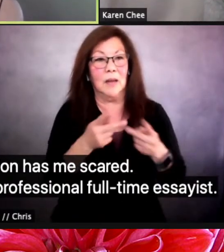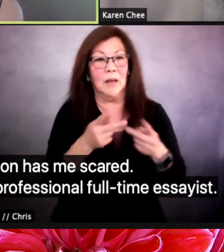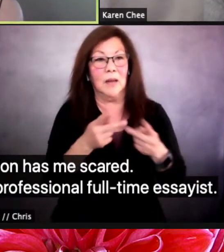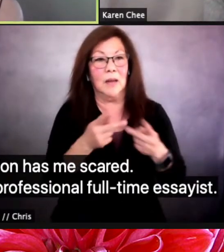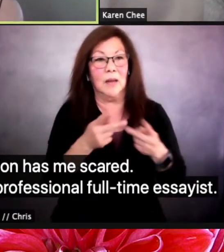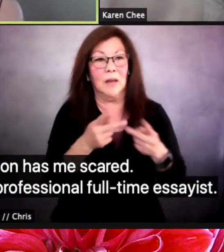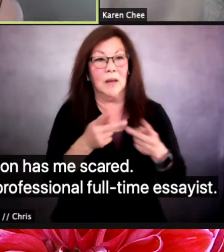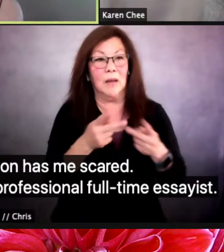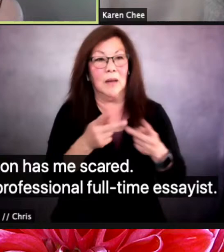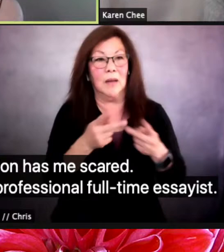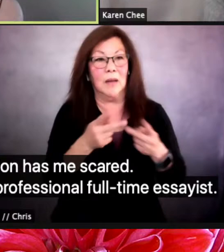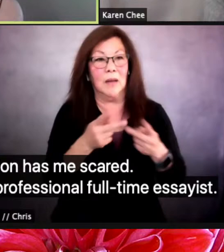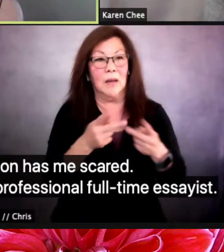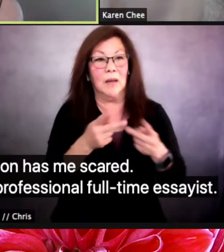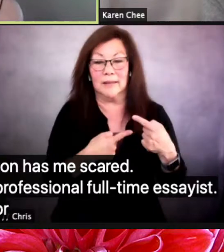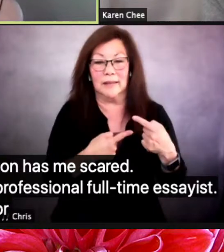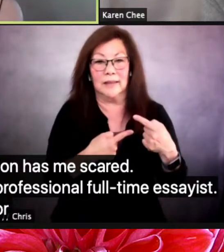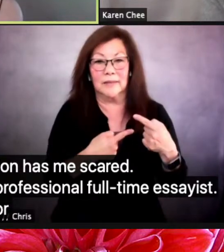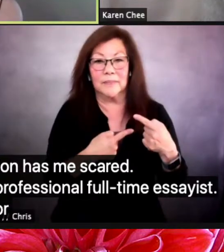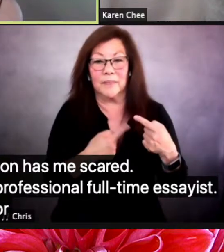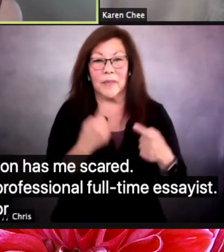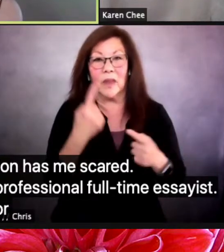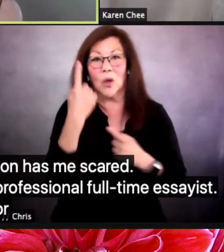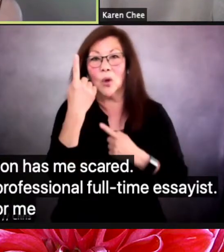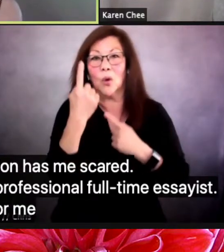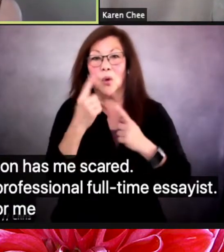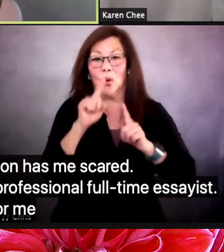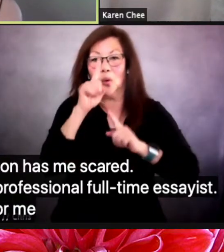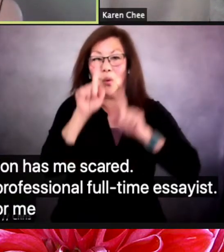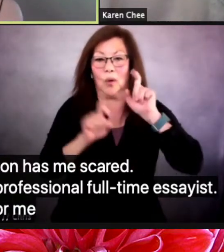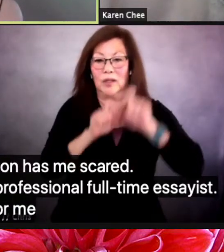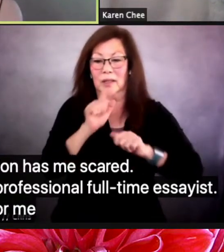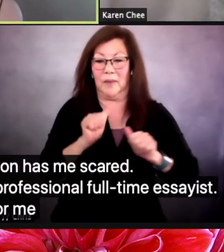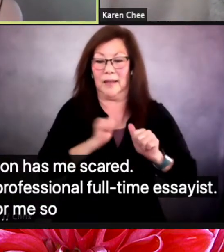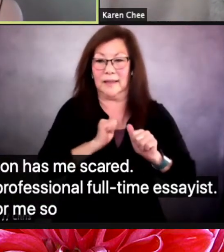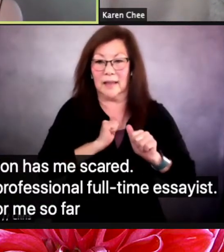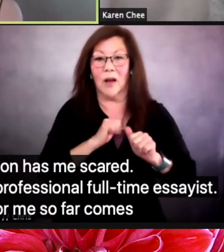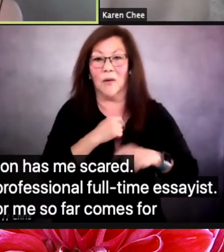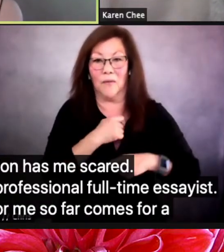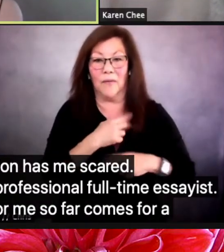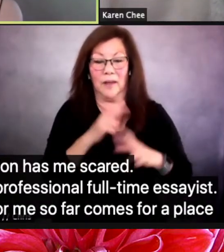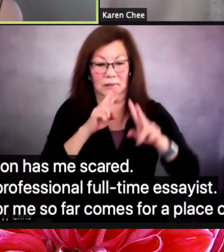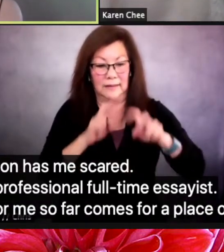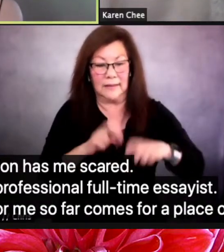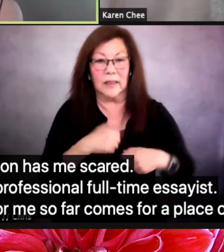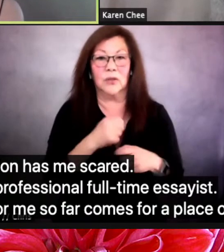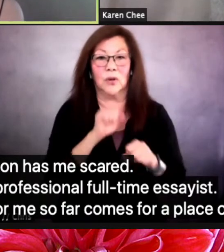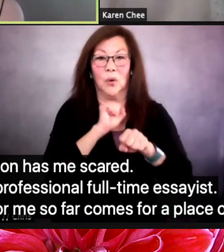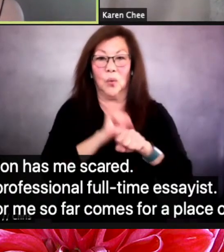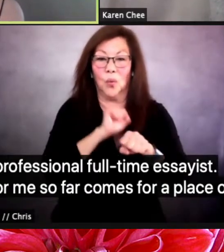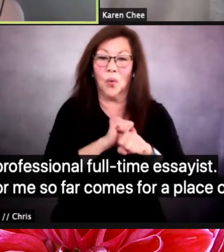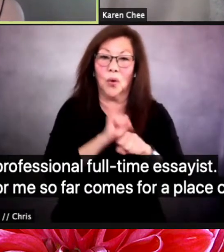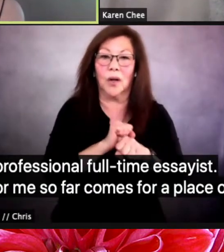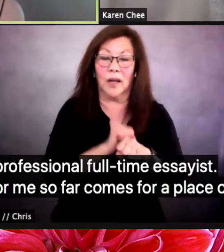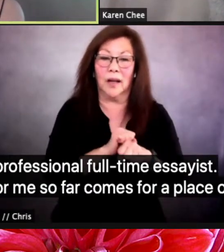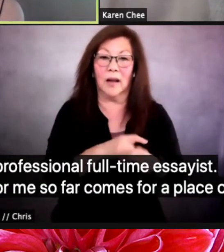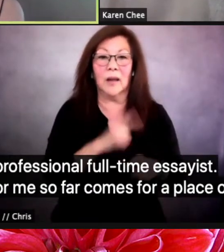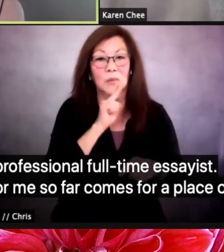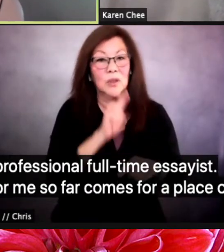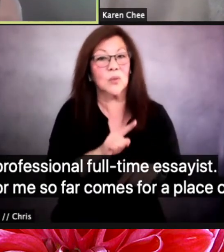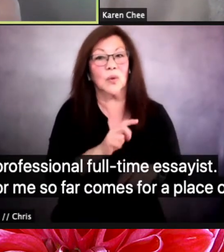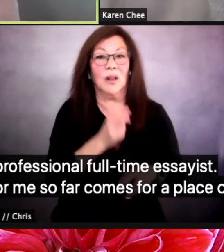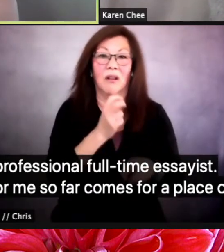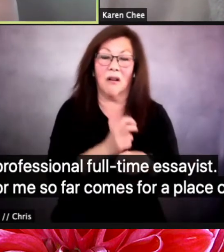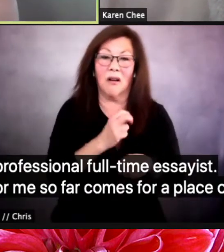can't like stop turning over a question in my brain, and then I just like have to write it to work it out. But it's really hard, and it takes